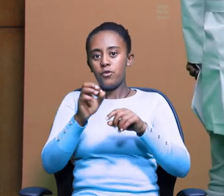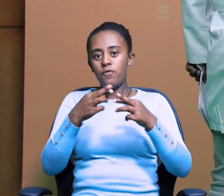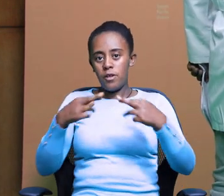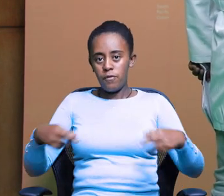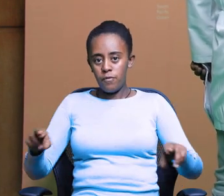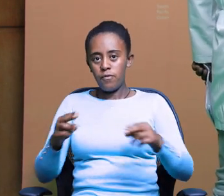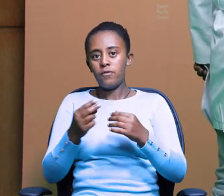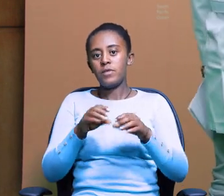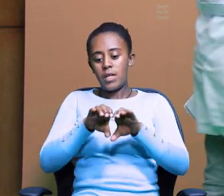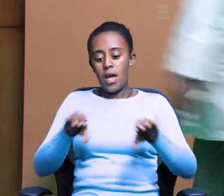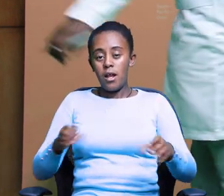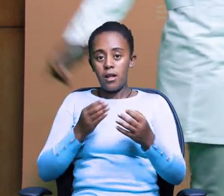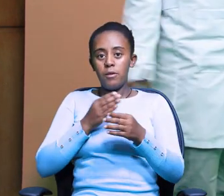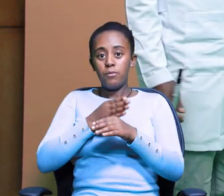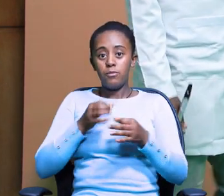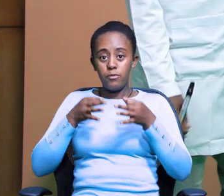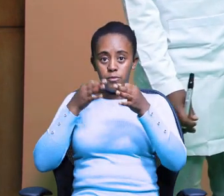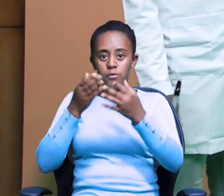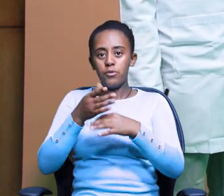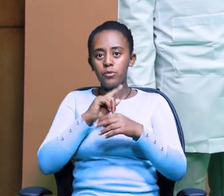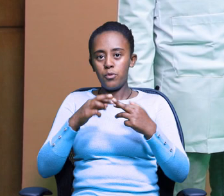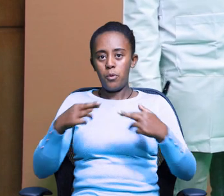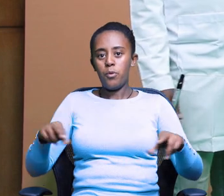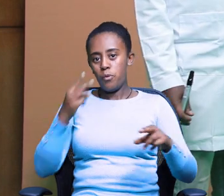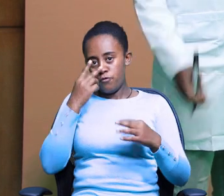times the current passing through the wire.